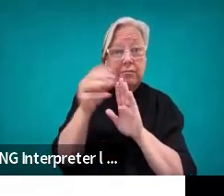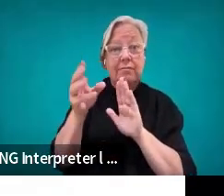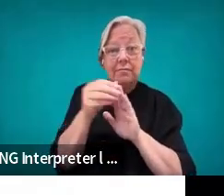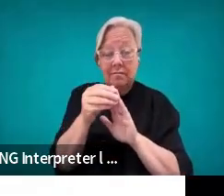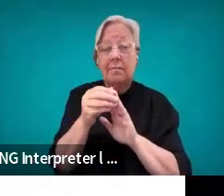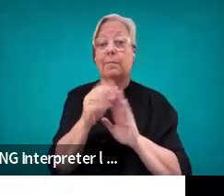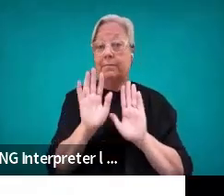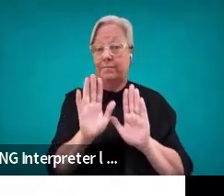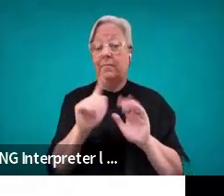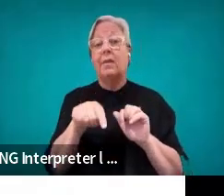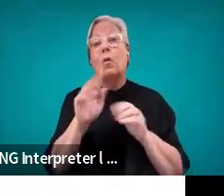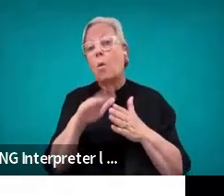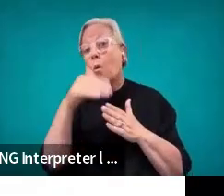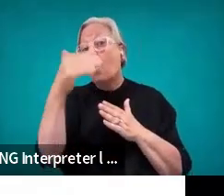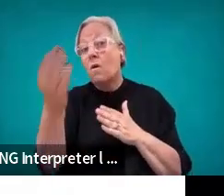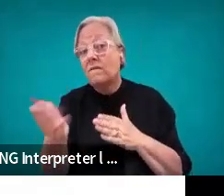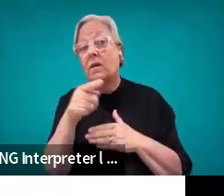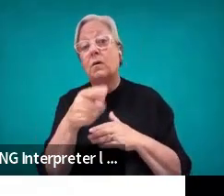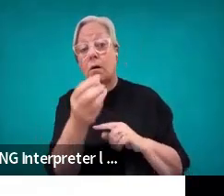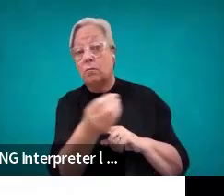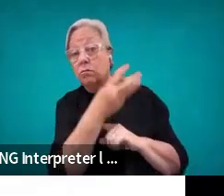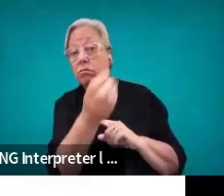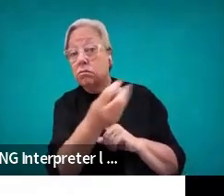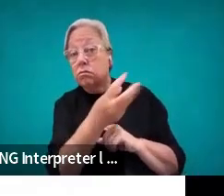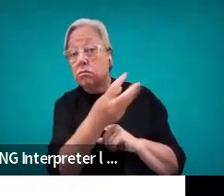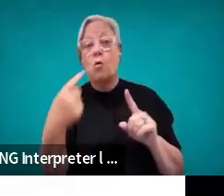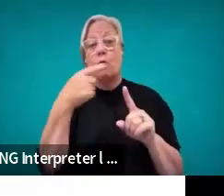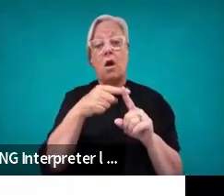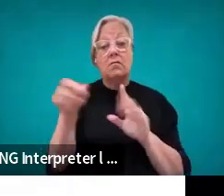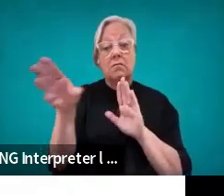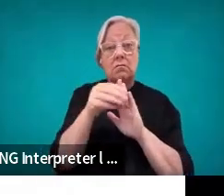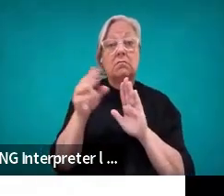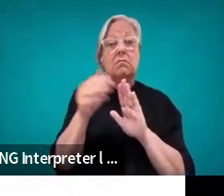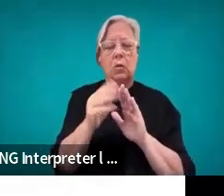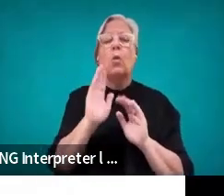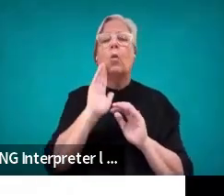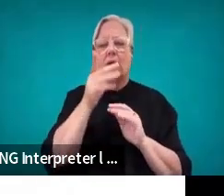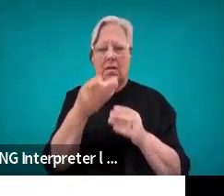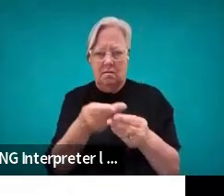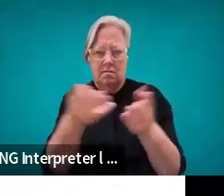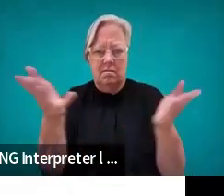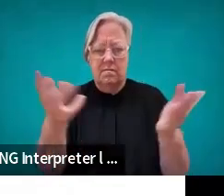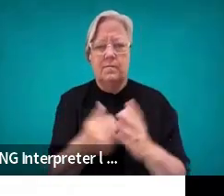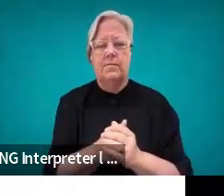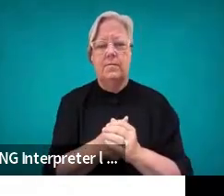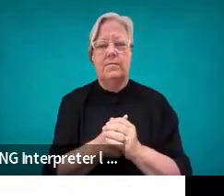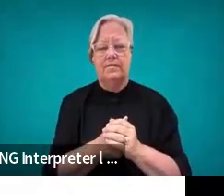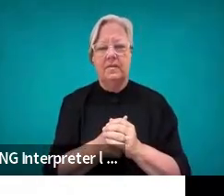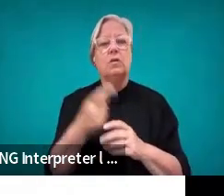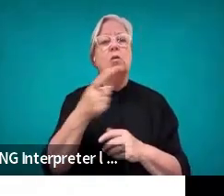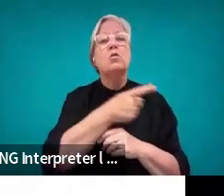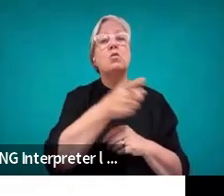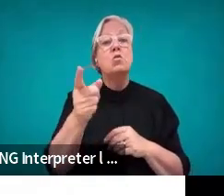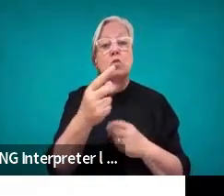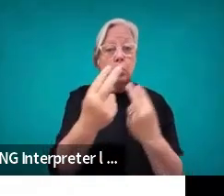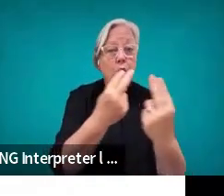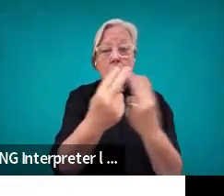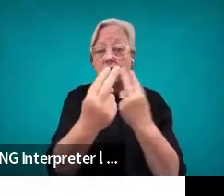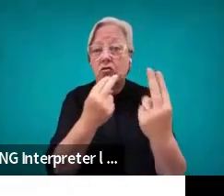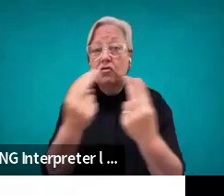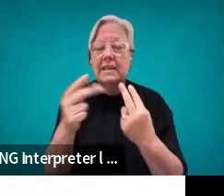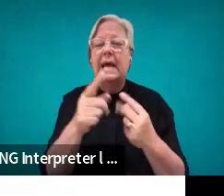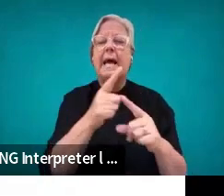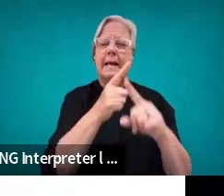made available after the webinar. Please note that the online audience is muted, but you are free during the duration